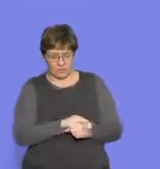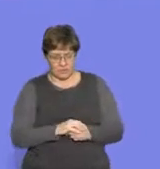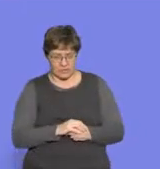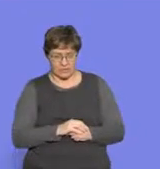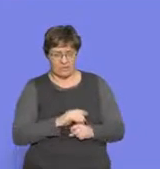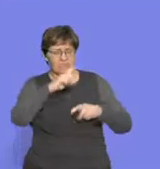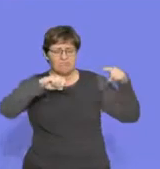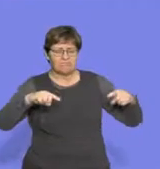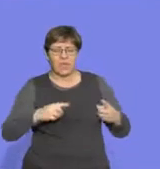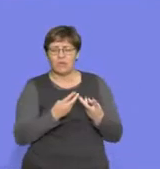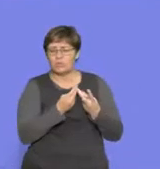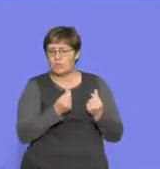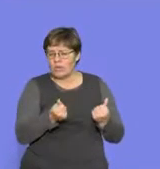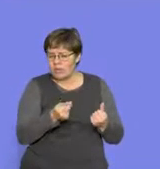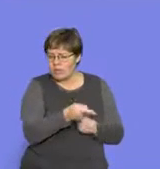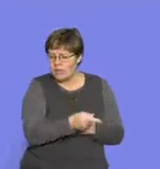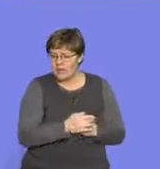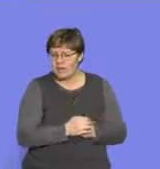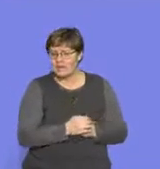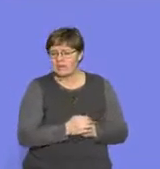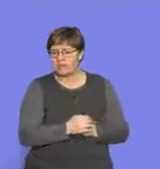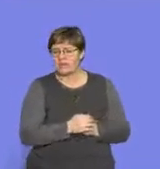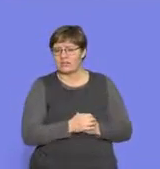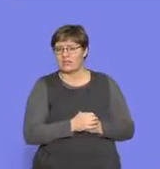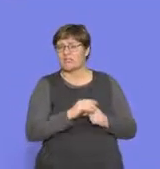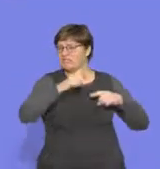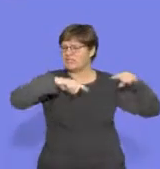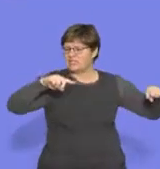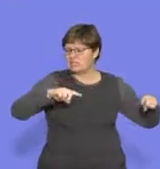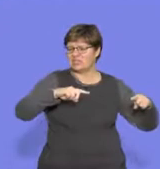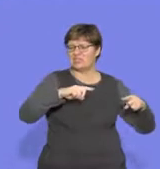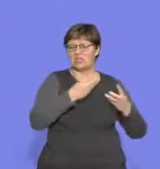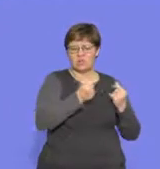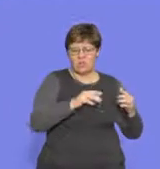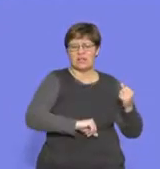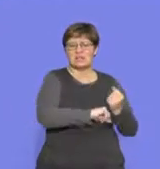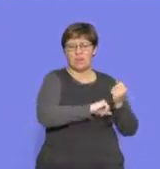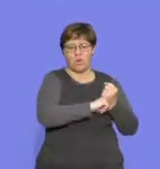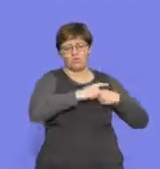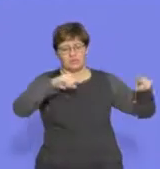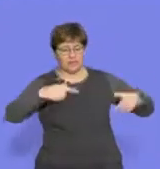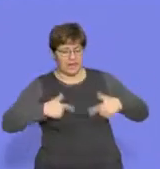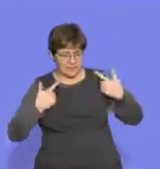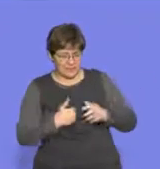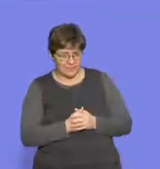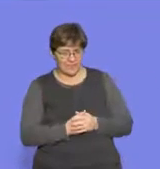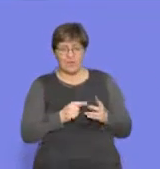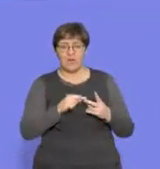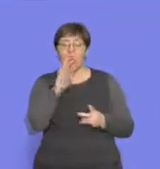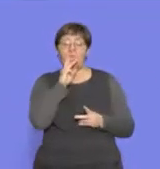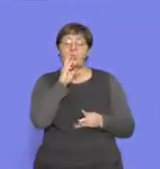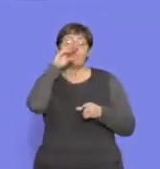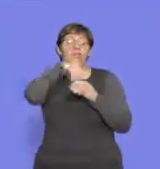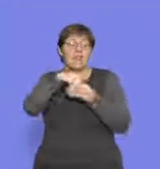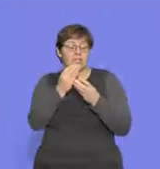of soil, we will discuss that, as in different types of soils support life forms. The water content in the soil,